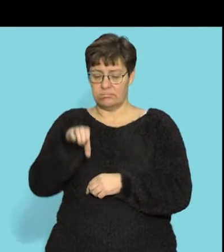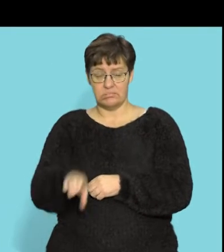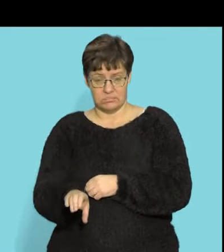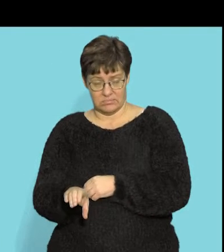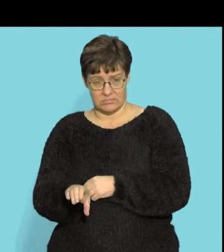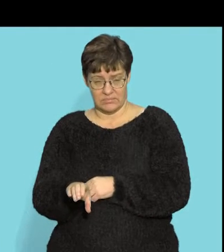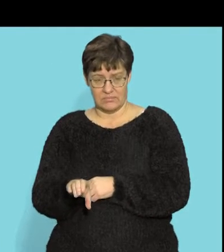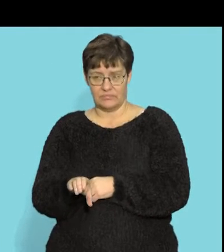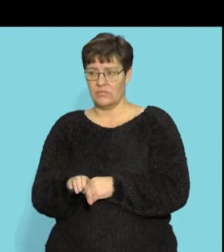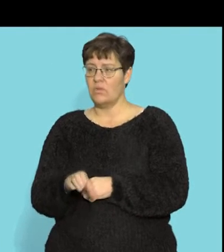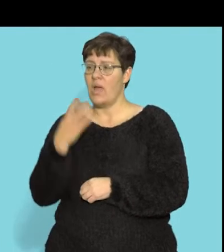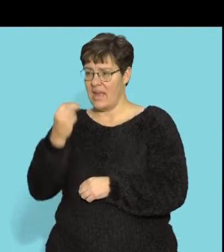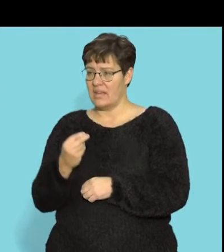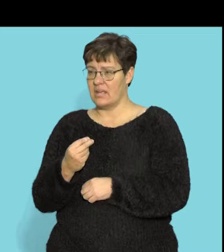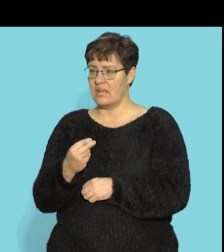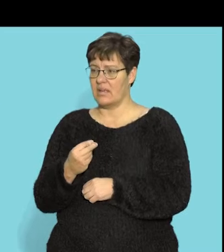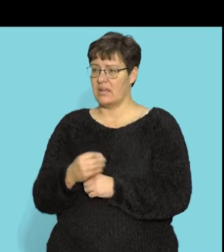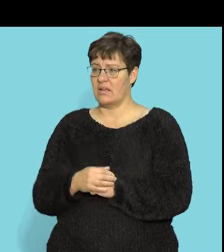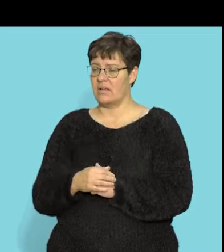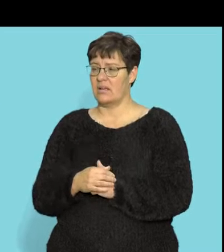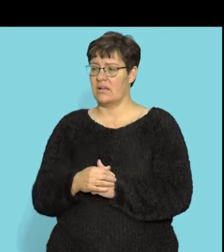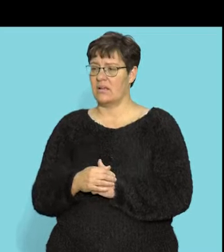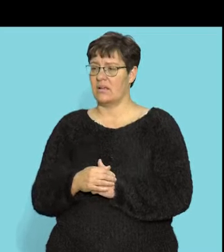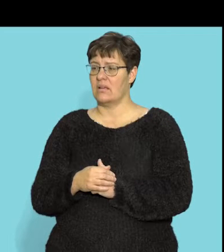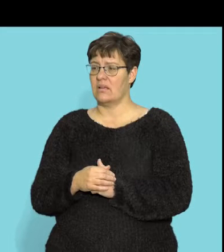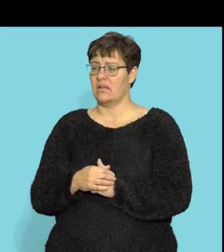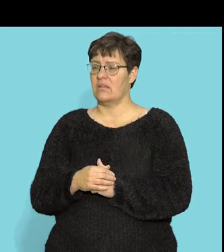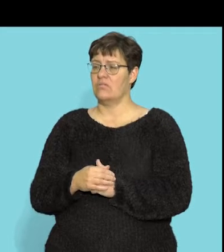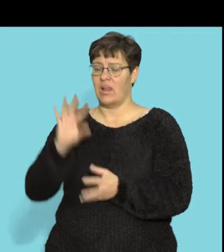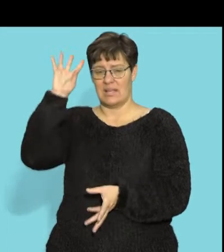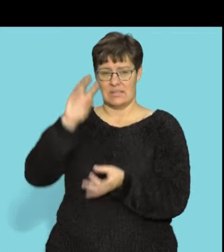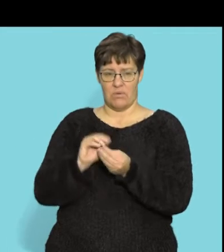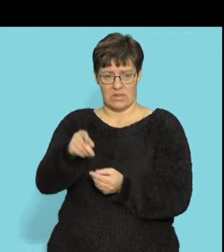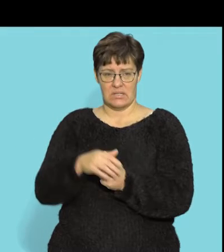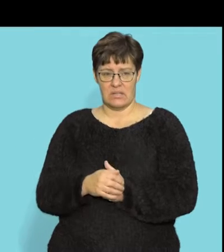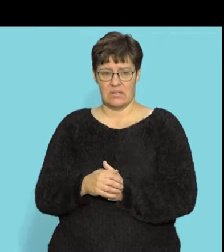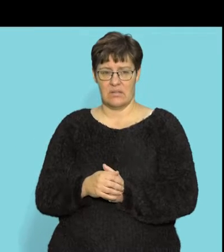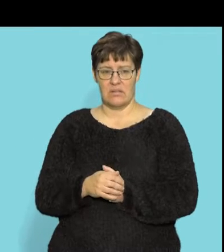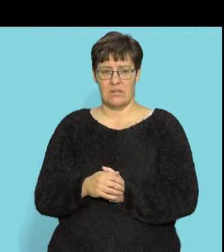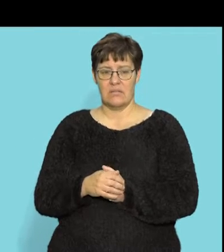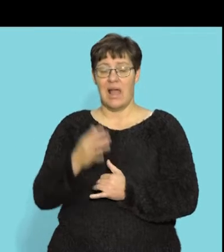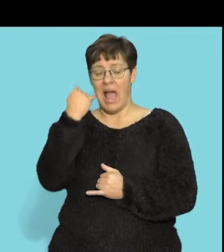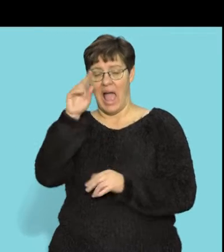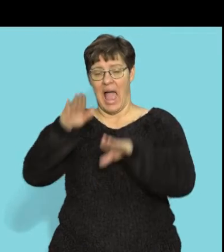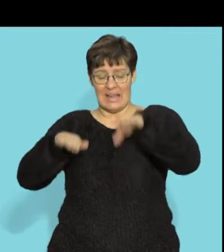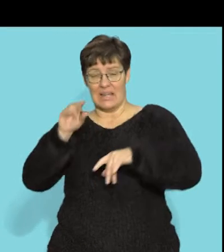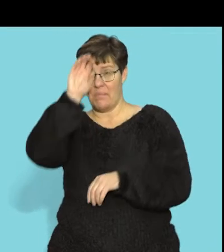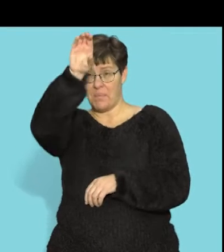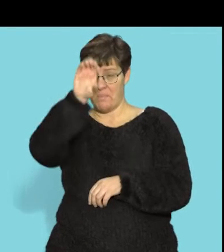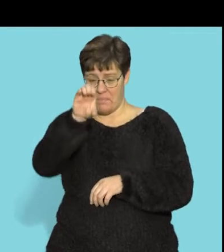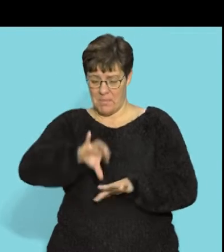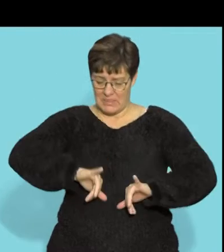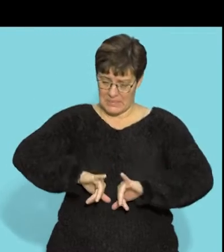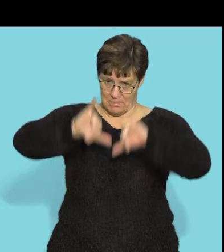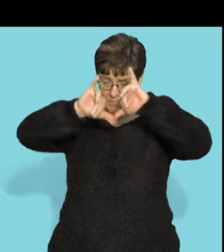parallel, so this is actually what we had. If I can just quickly summarize that, right? So these are the identical light